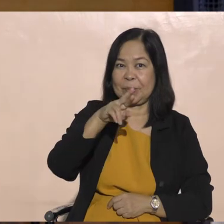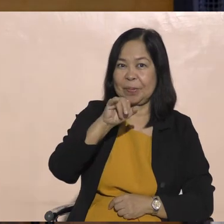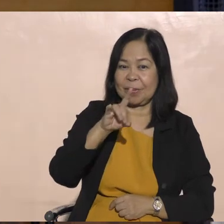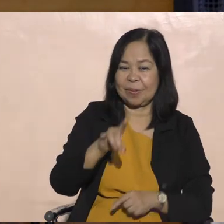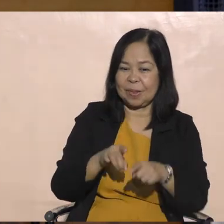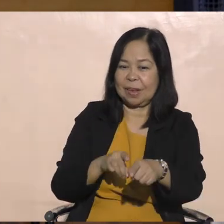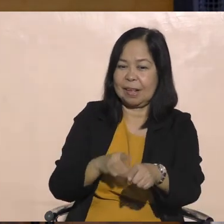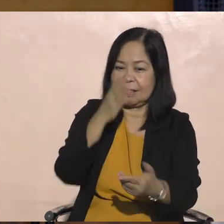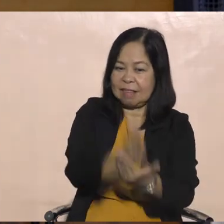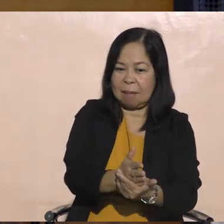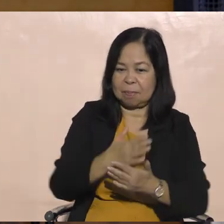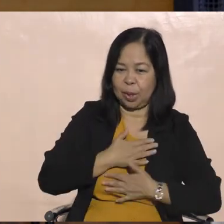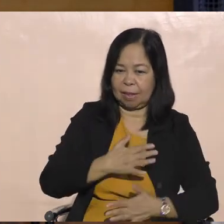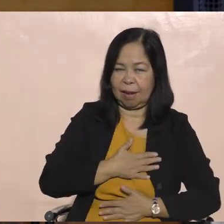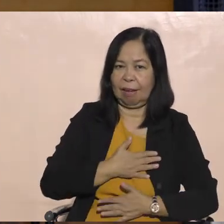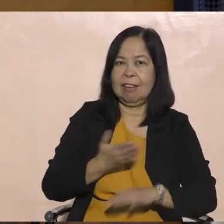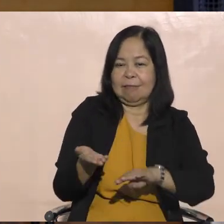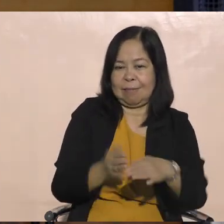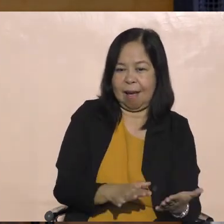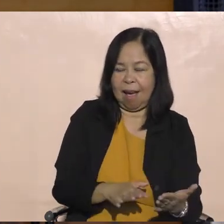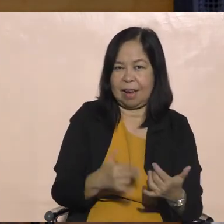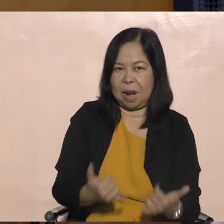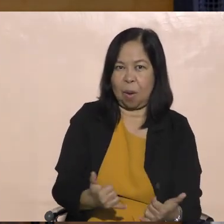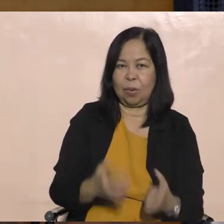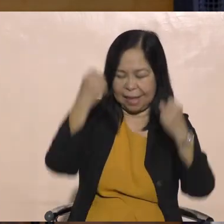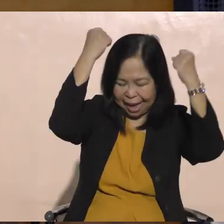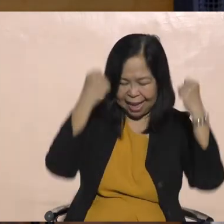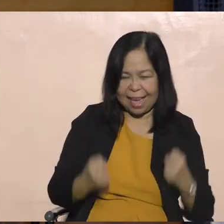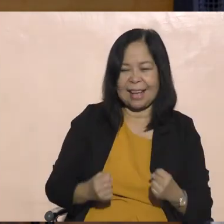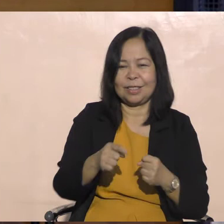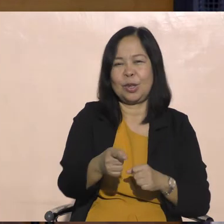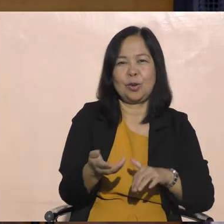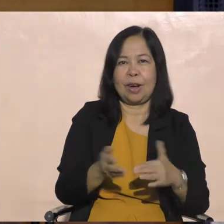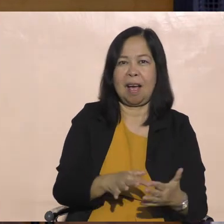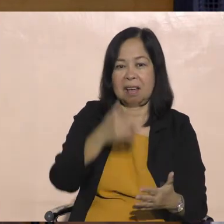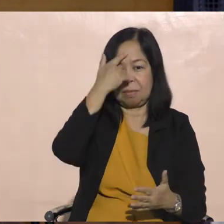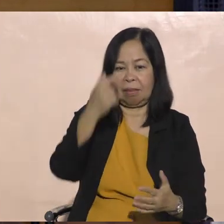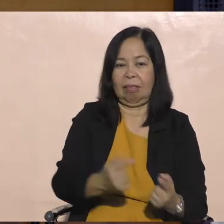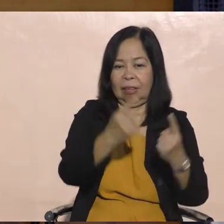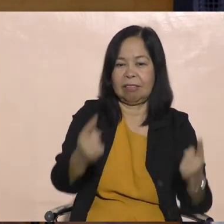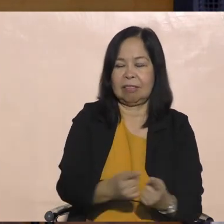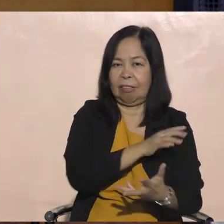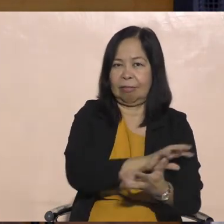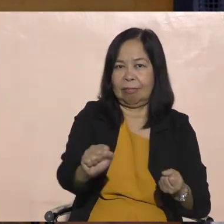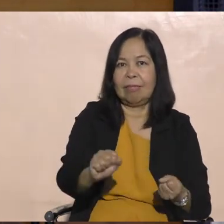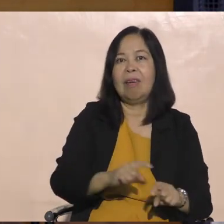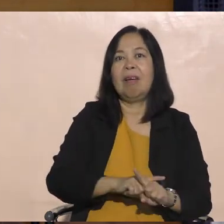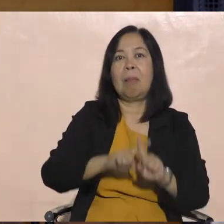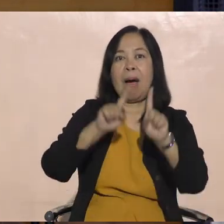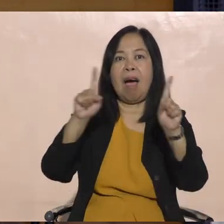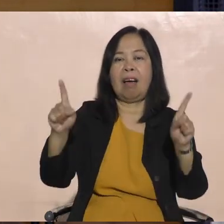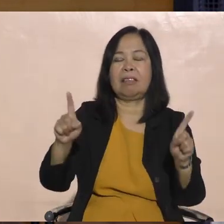kaigsoonan. But God put a comma in that place. And Jesus raises Lazarus from the dead. His organs